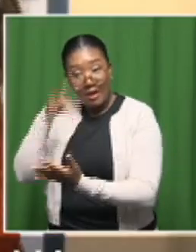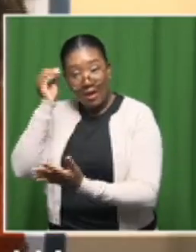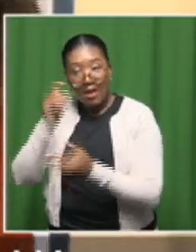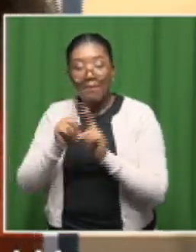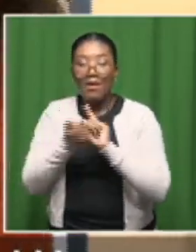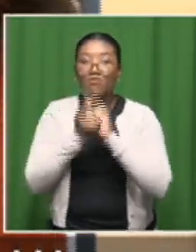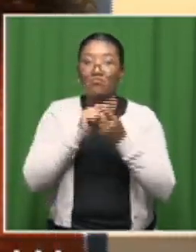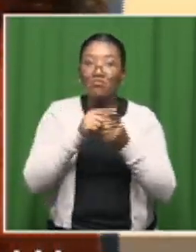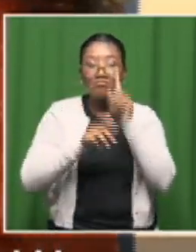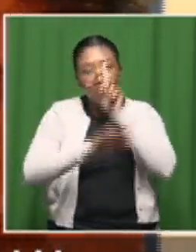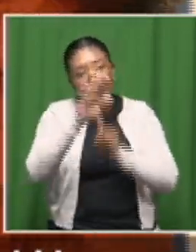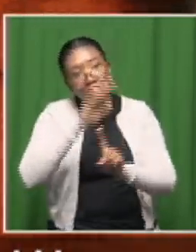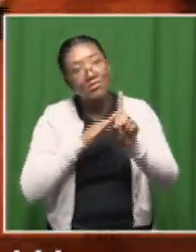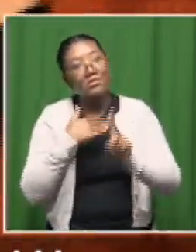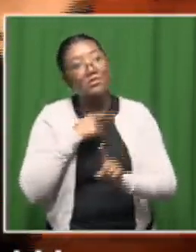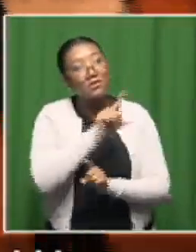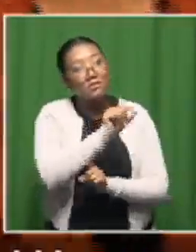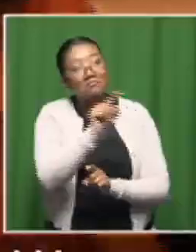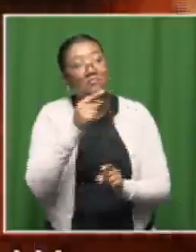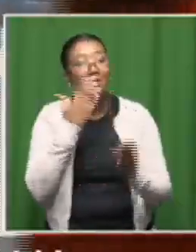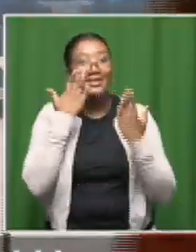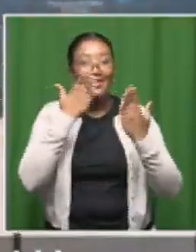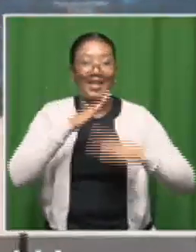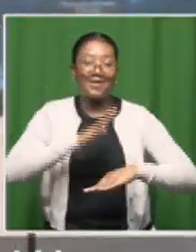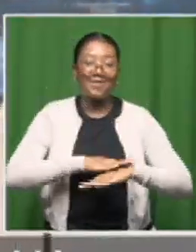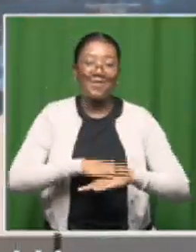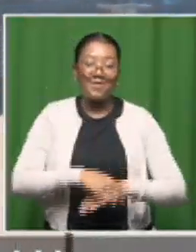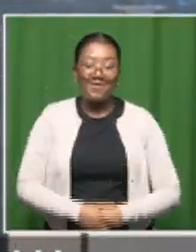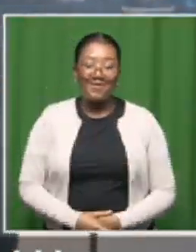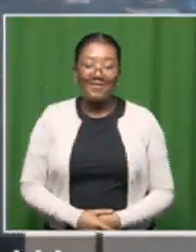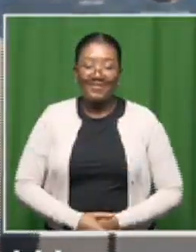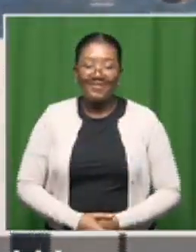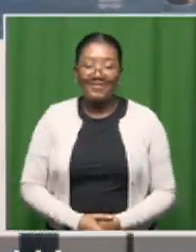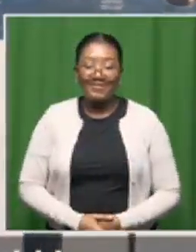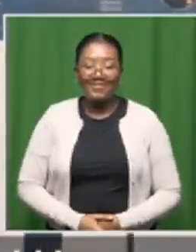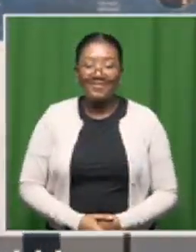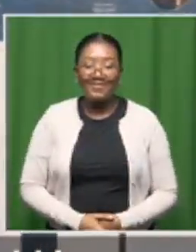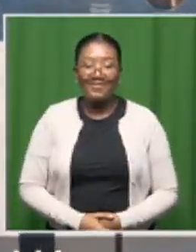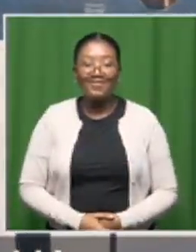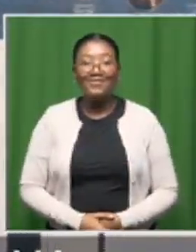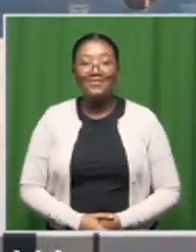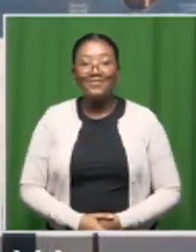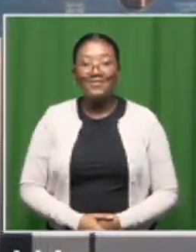Okay, thank you very much, Elise, for your time. Back to studio.